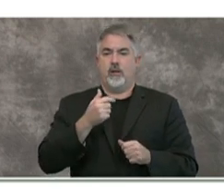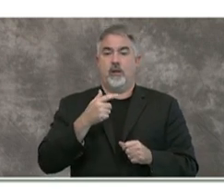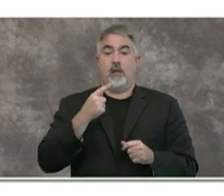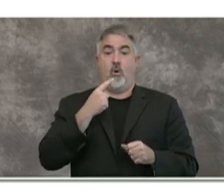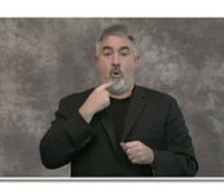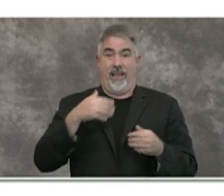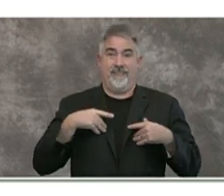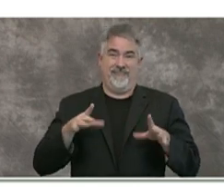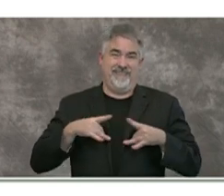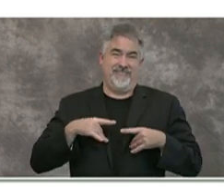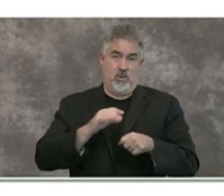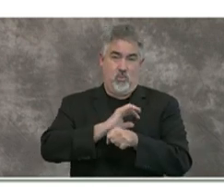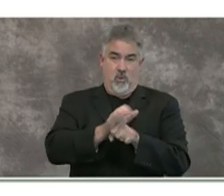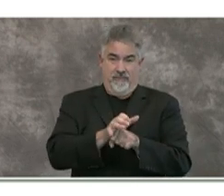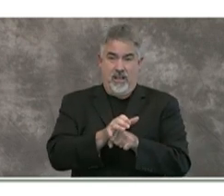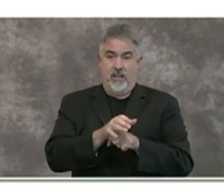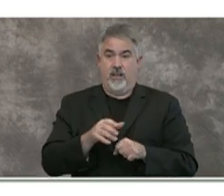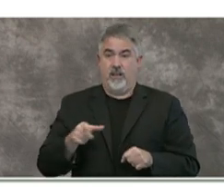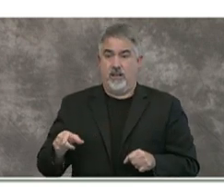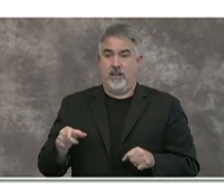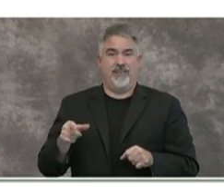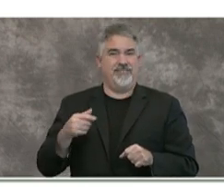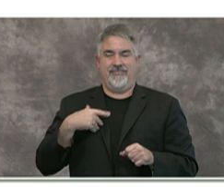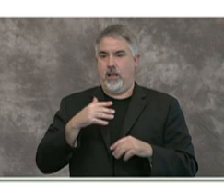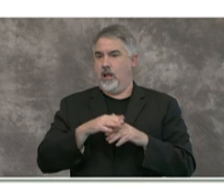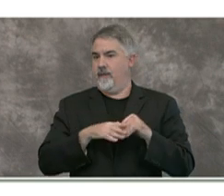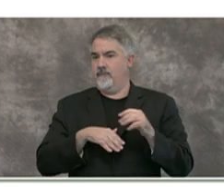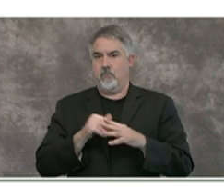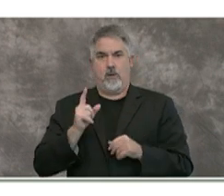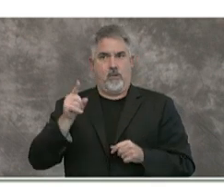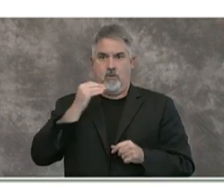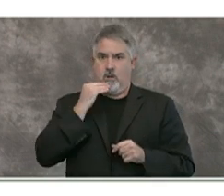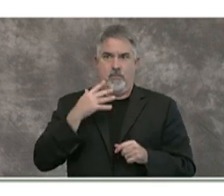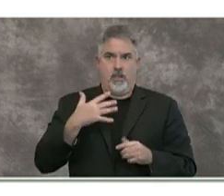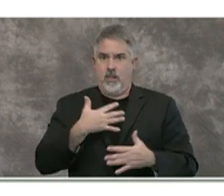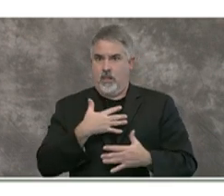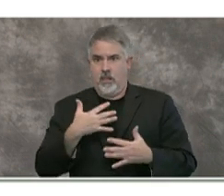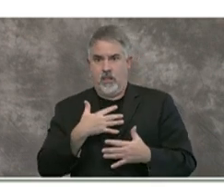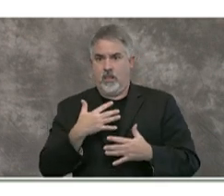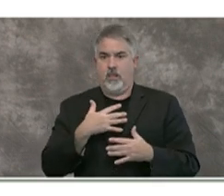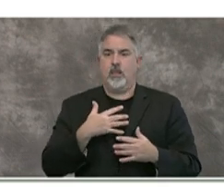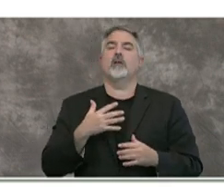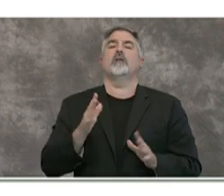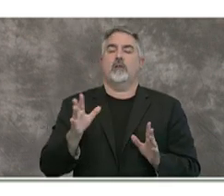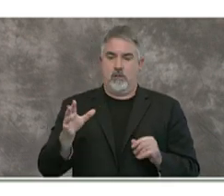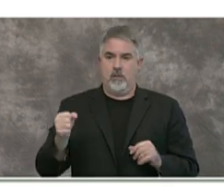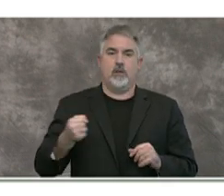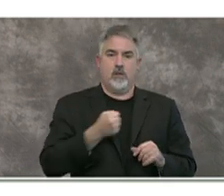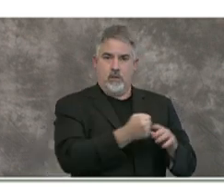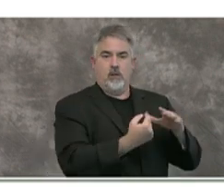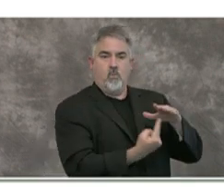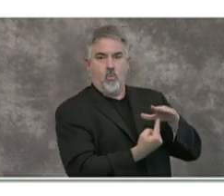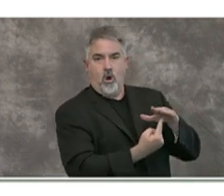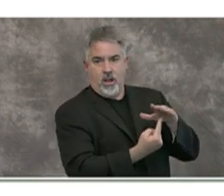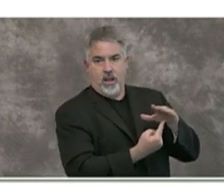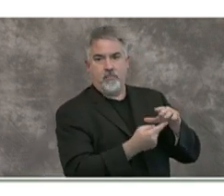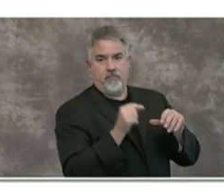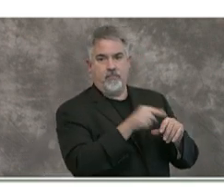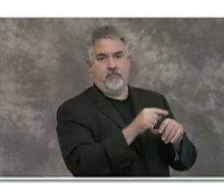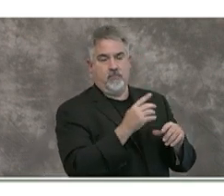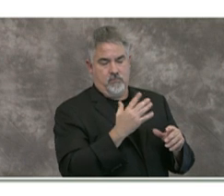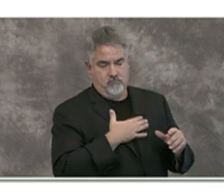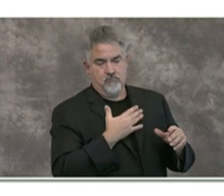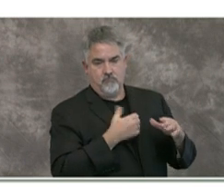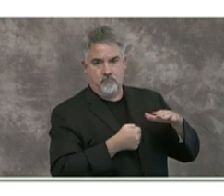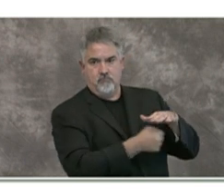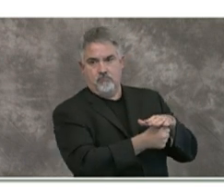PUI who does not feel comfortable going to their home to either quarantine or isolate depending upon their circumstance, that those